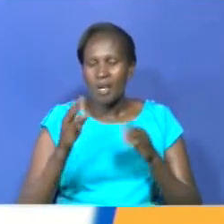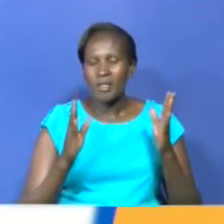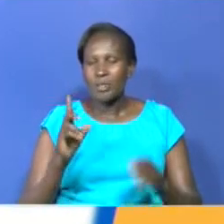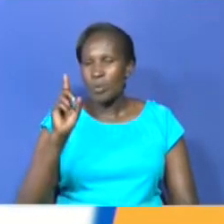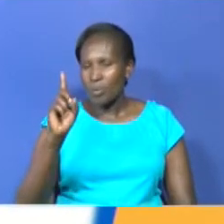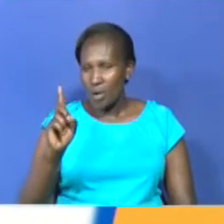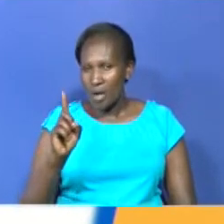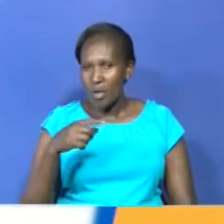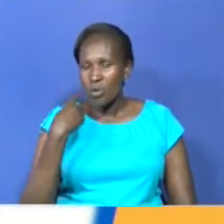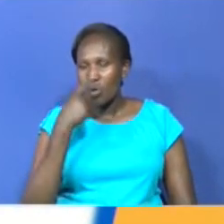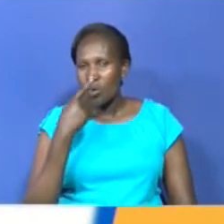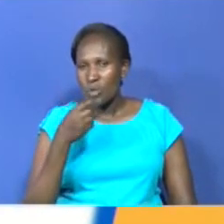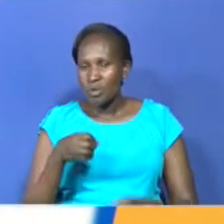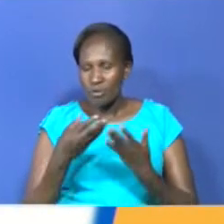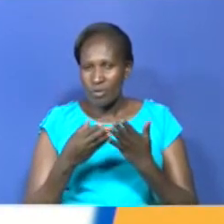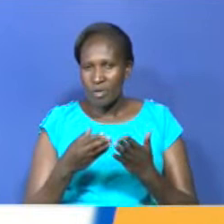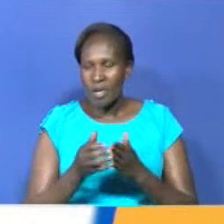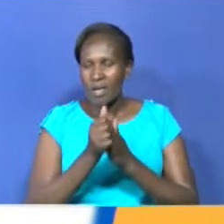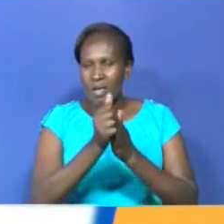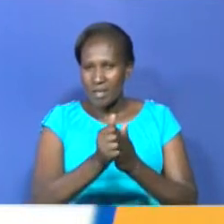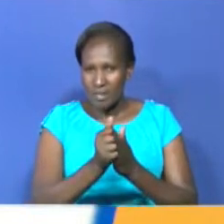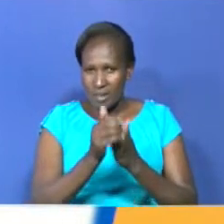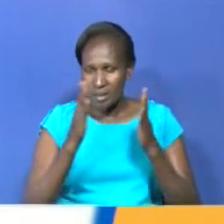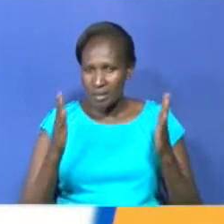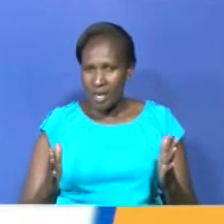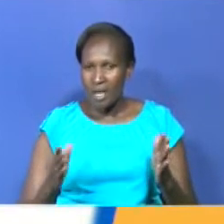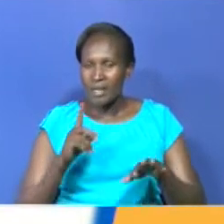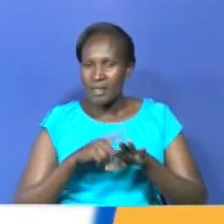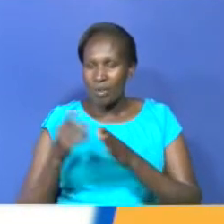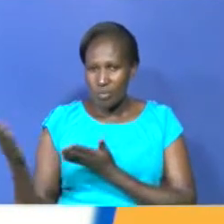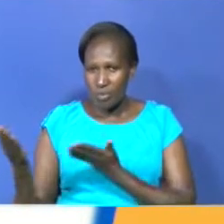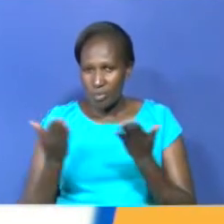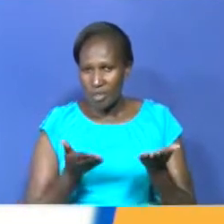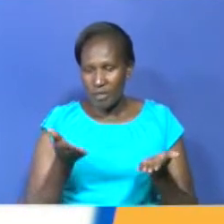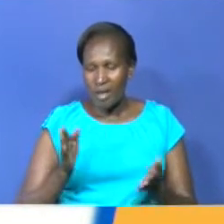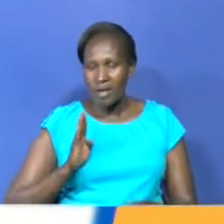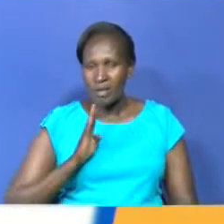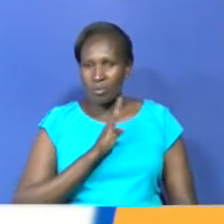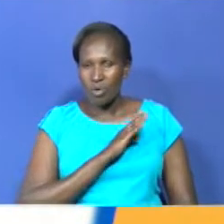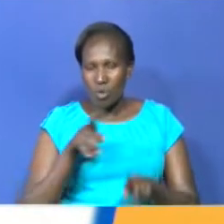who is the overall leader of an academy. So when we bring them here on board,